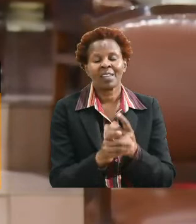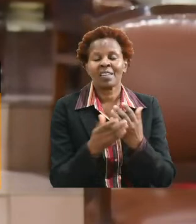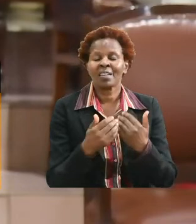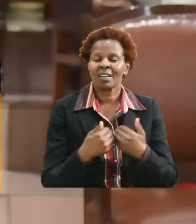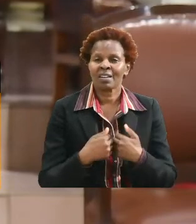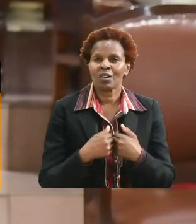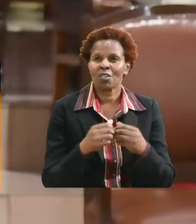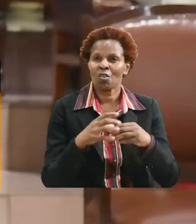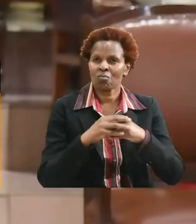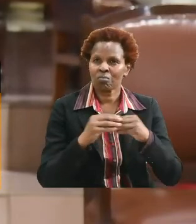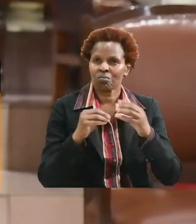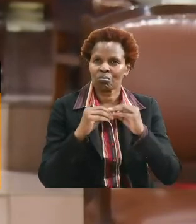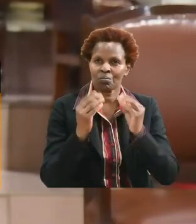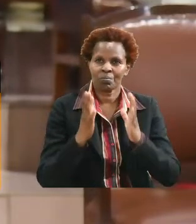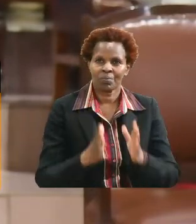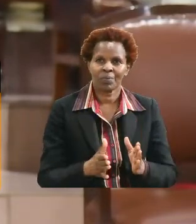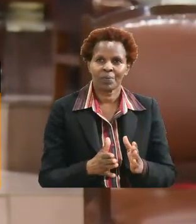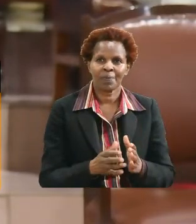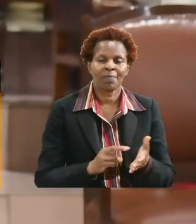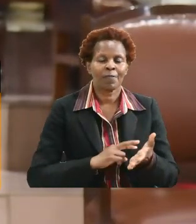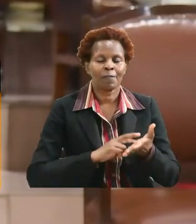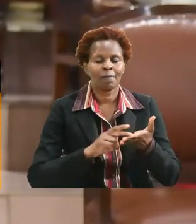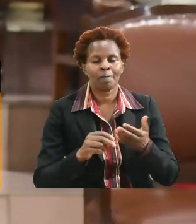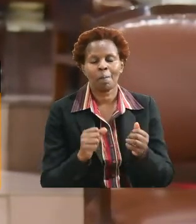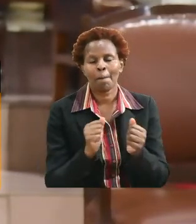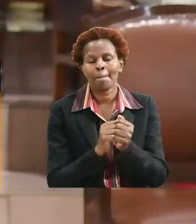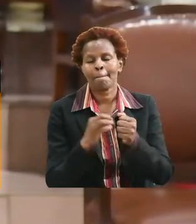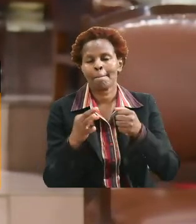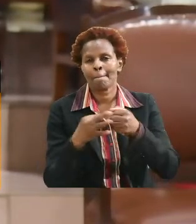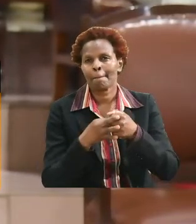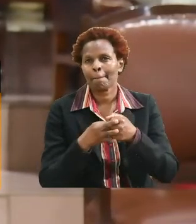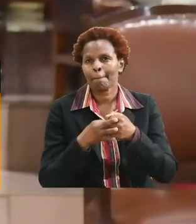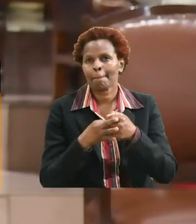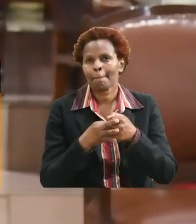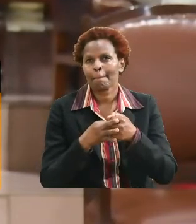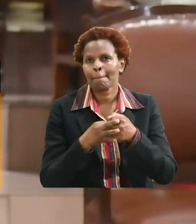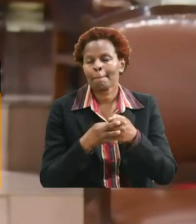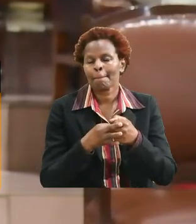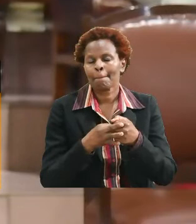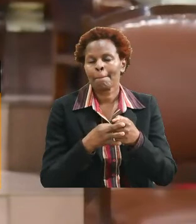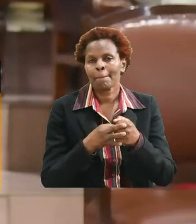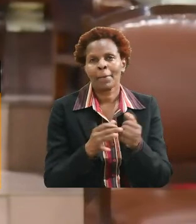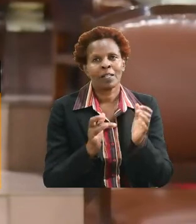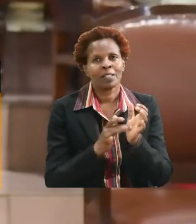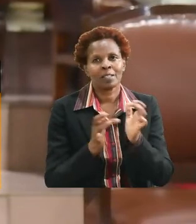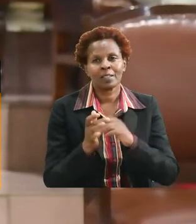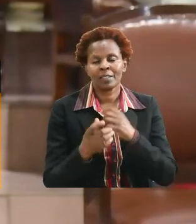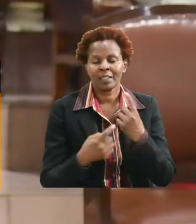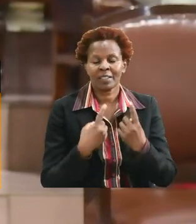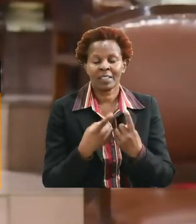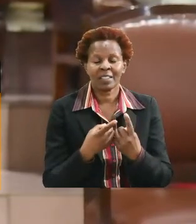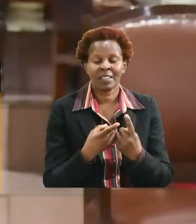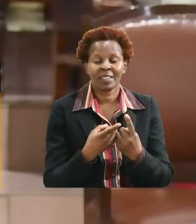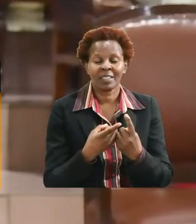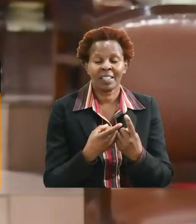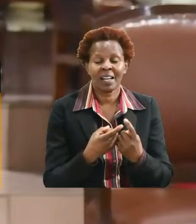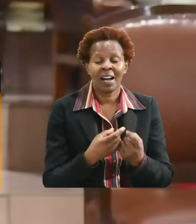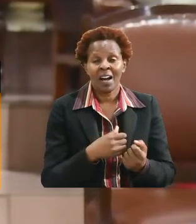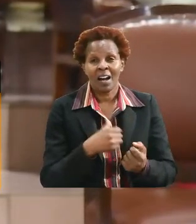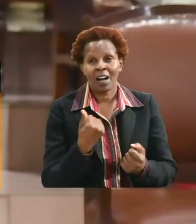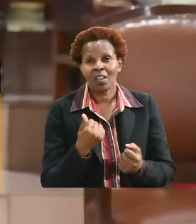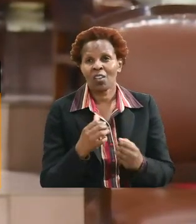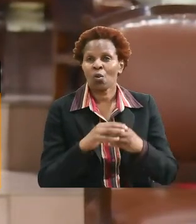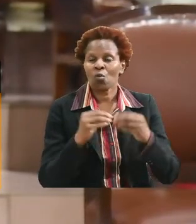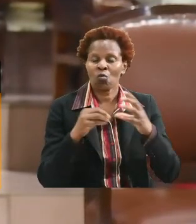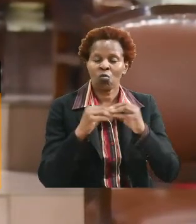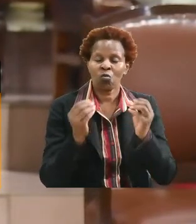comforter. No wonder in verse 18 of John chapter 14, Jesus says another comforter will